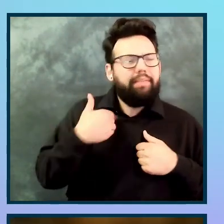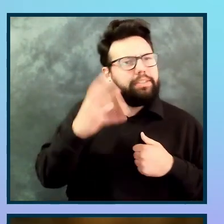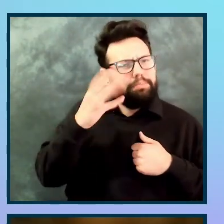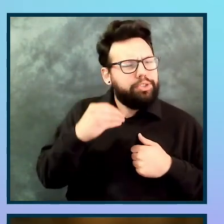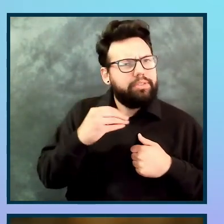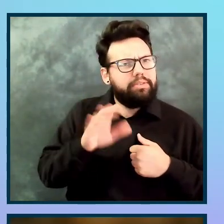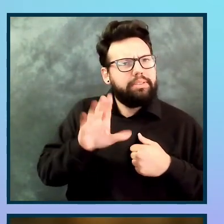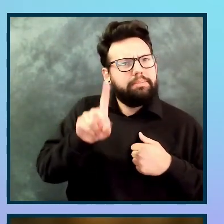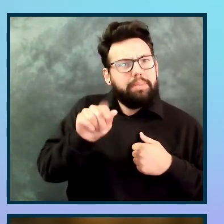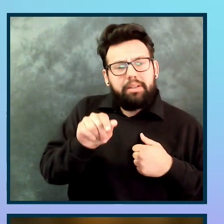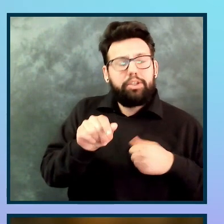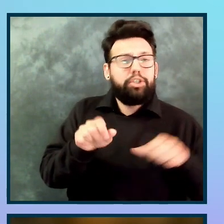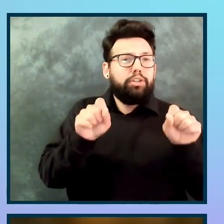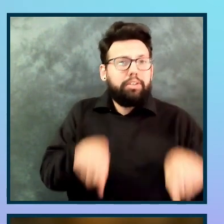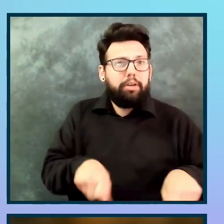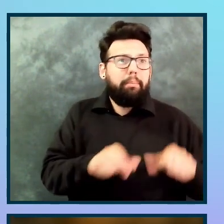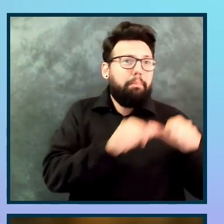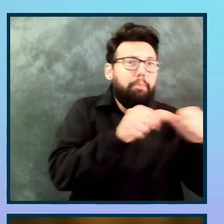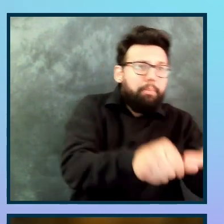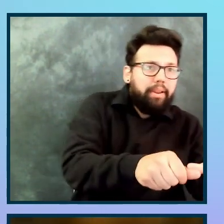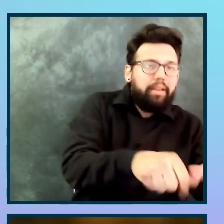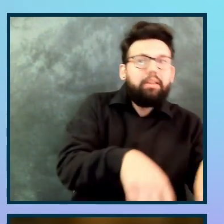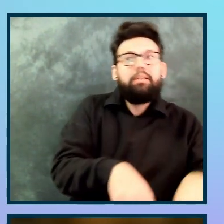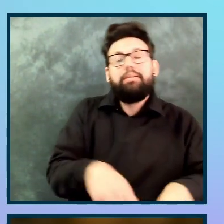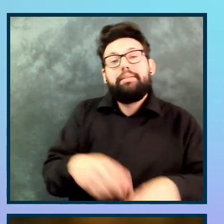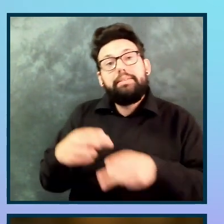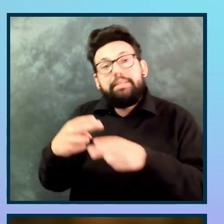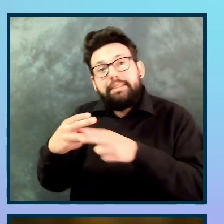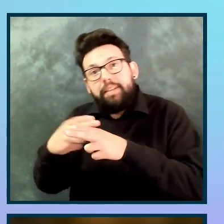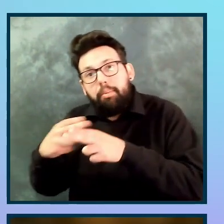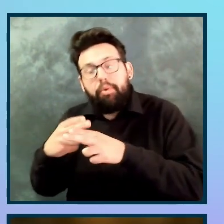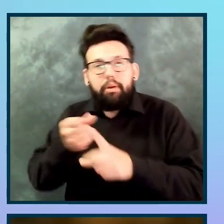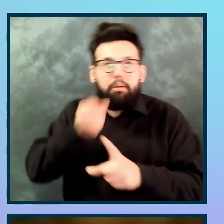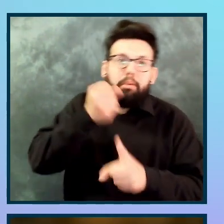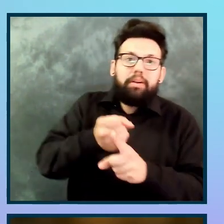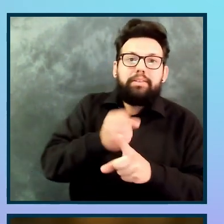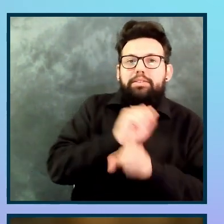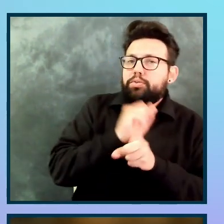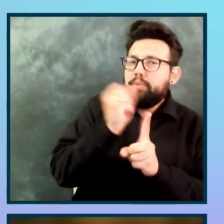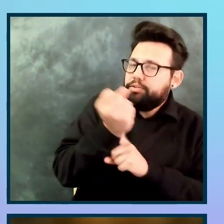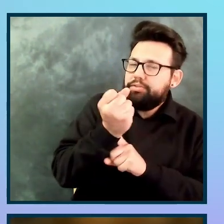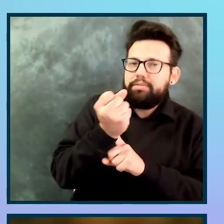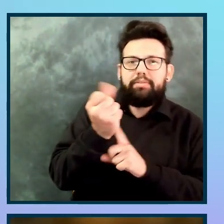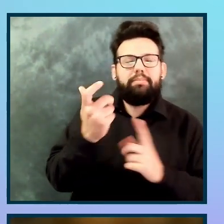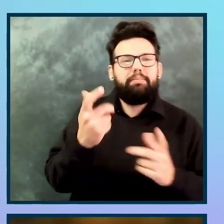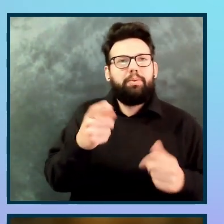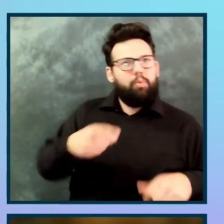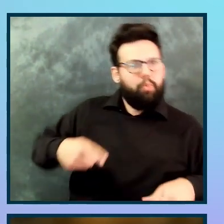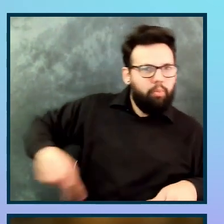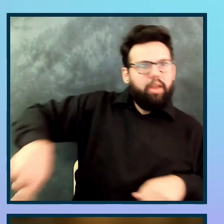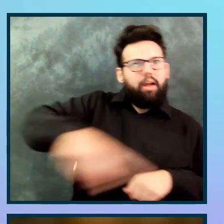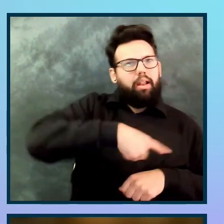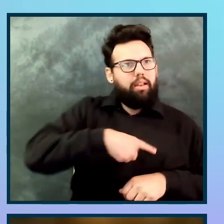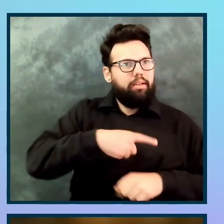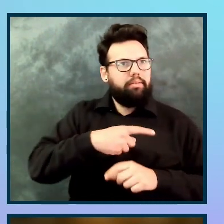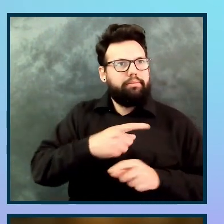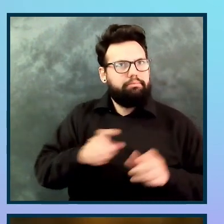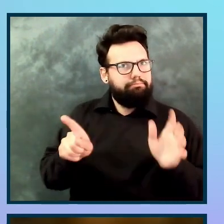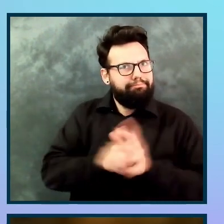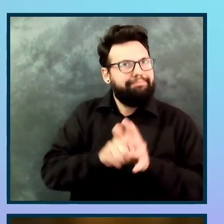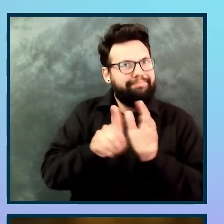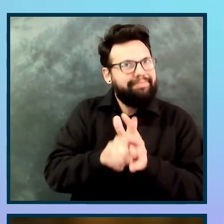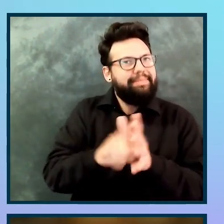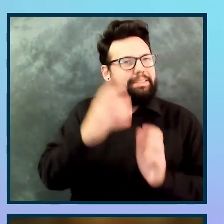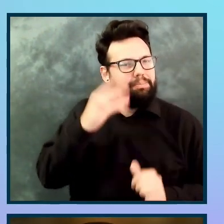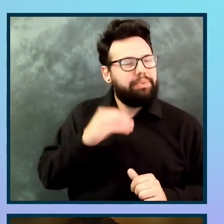permanent, maybe not even temporary, but we all go through situations where we have a specific disability. And so the idea here is that